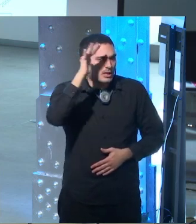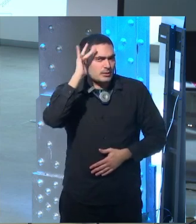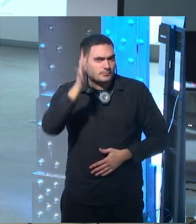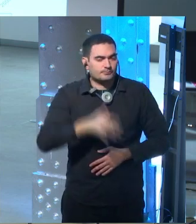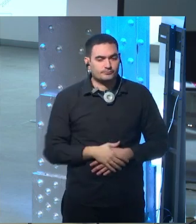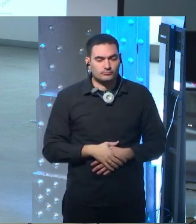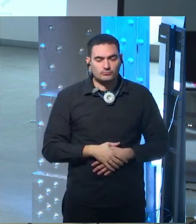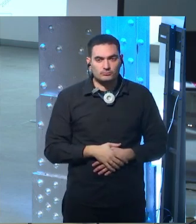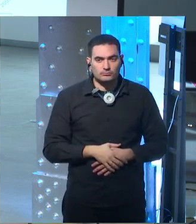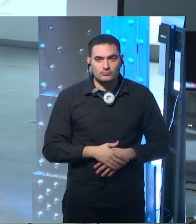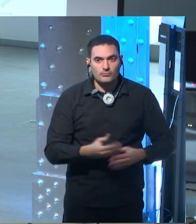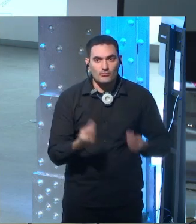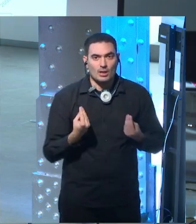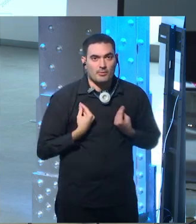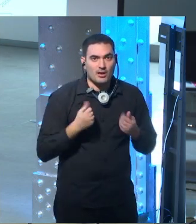of the